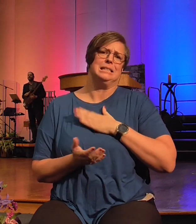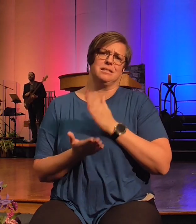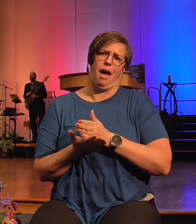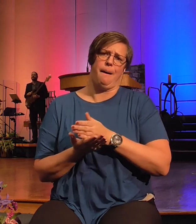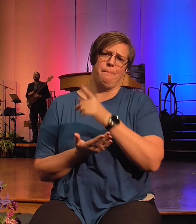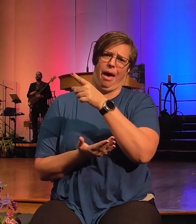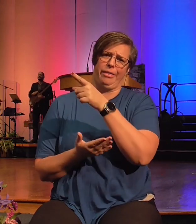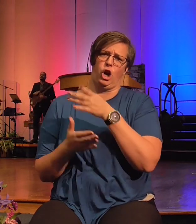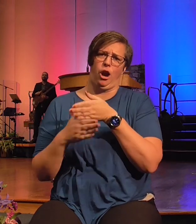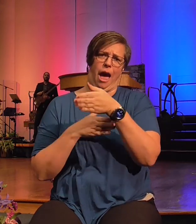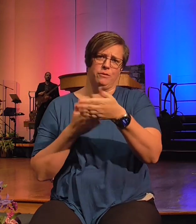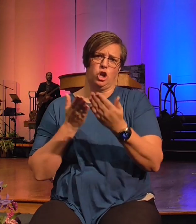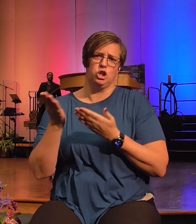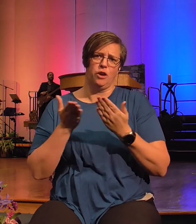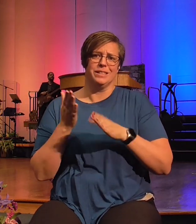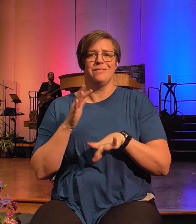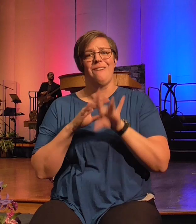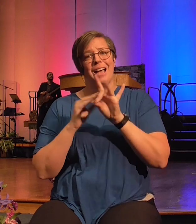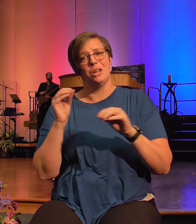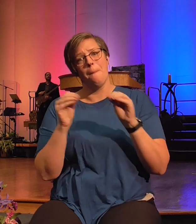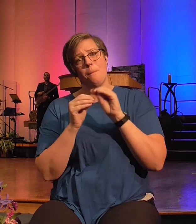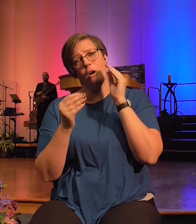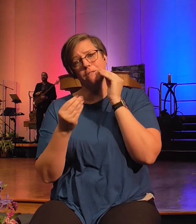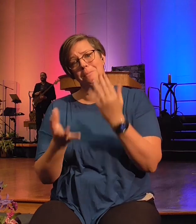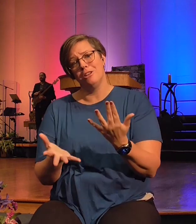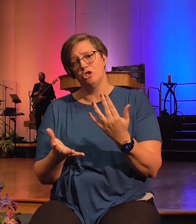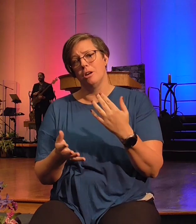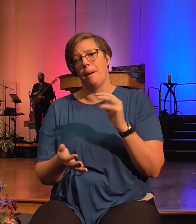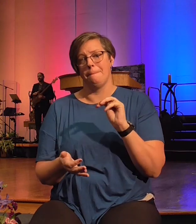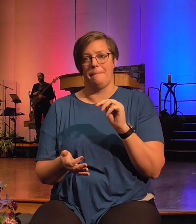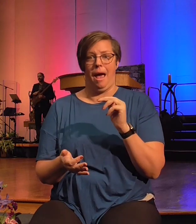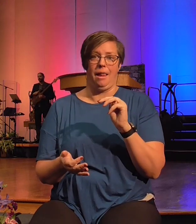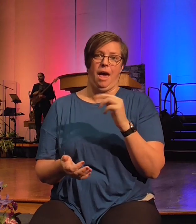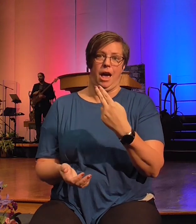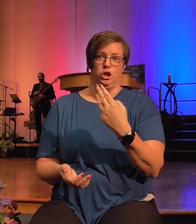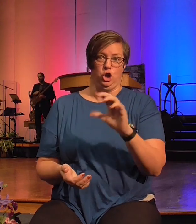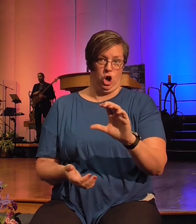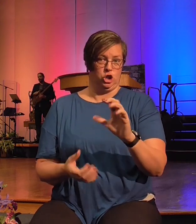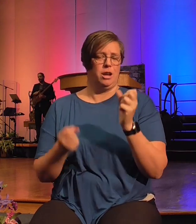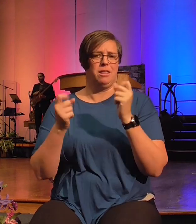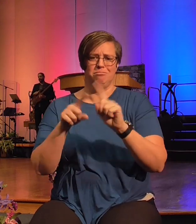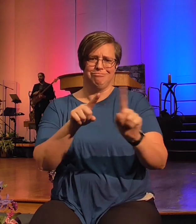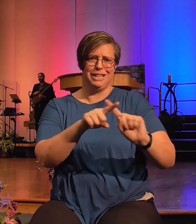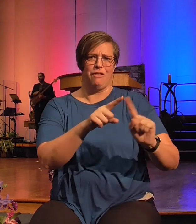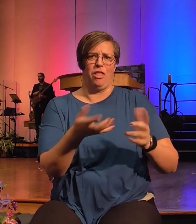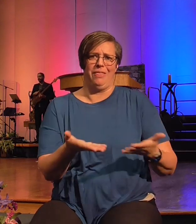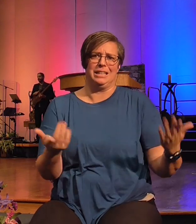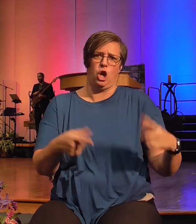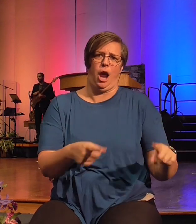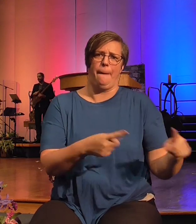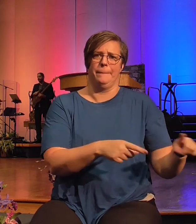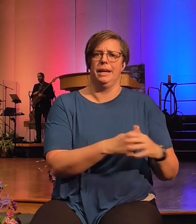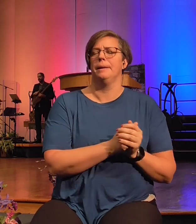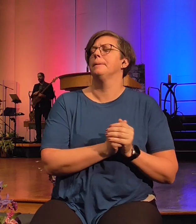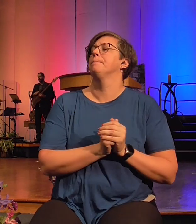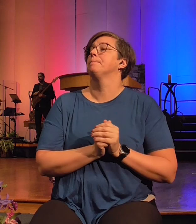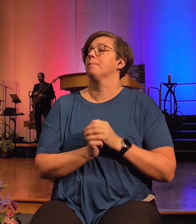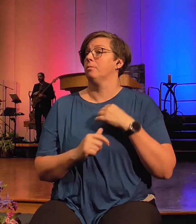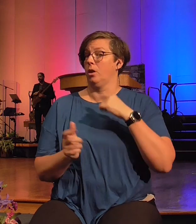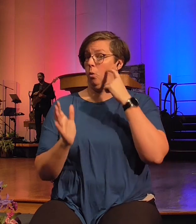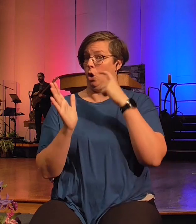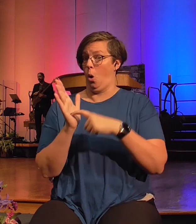the service to find out more about Mile High and all the many things we have going on here. And also, you may have noticed that our